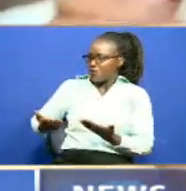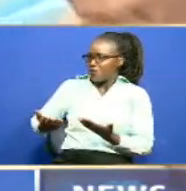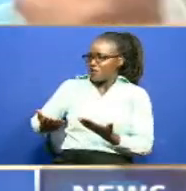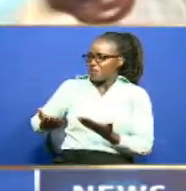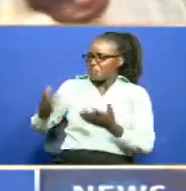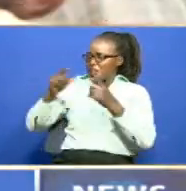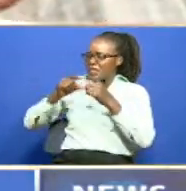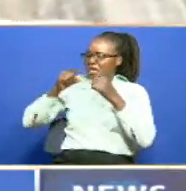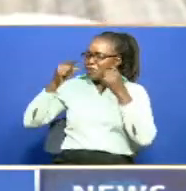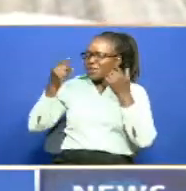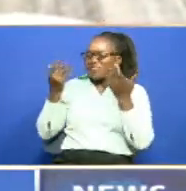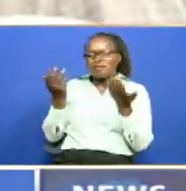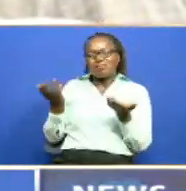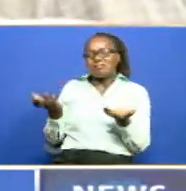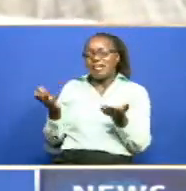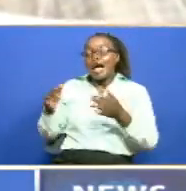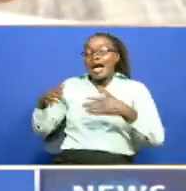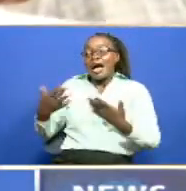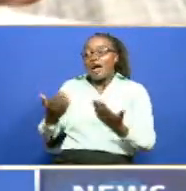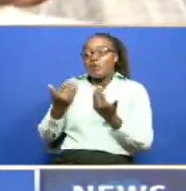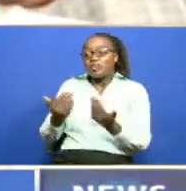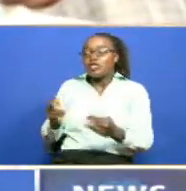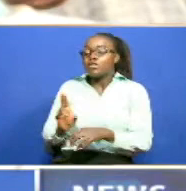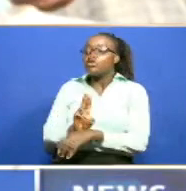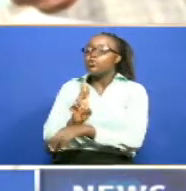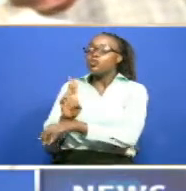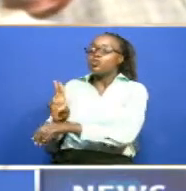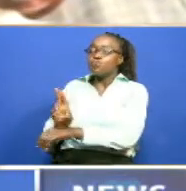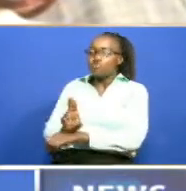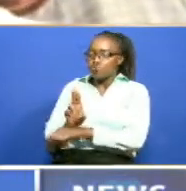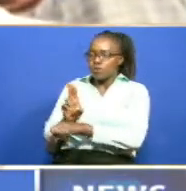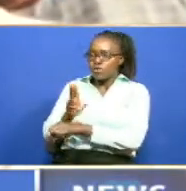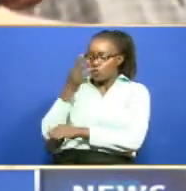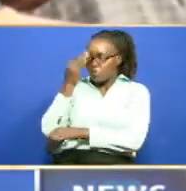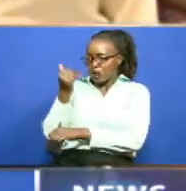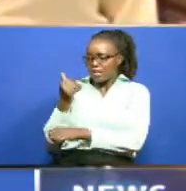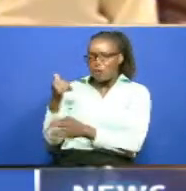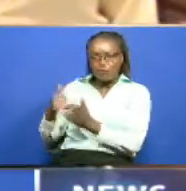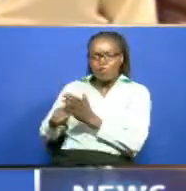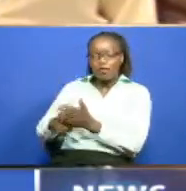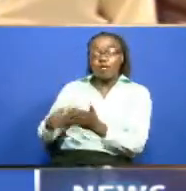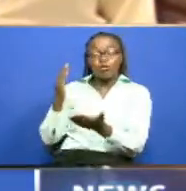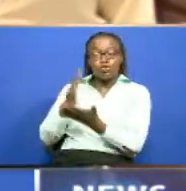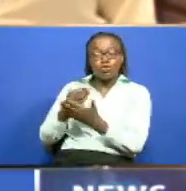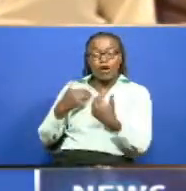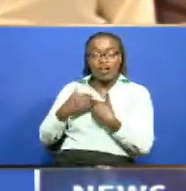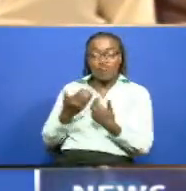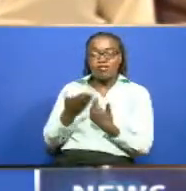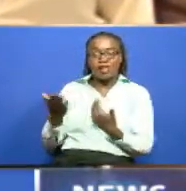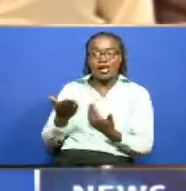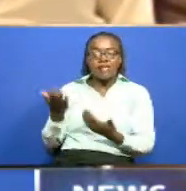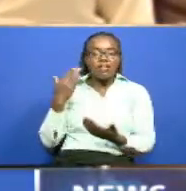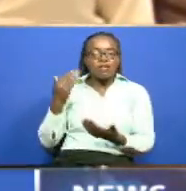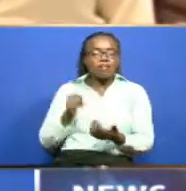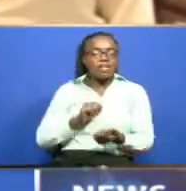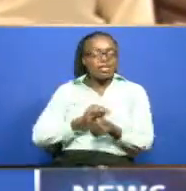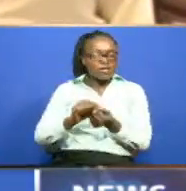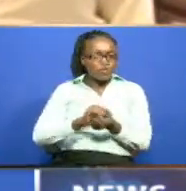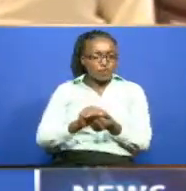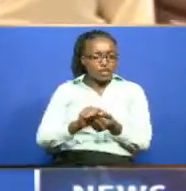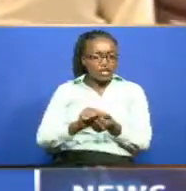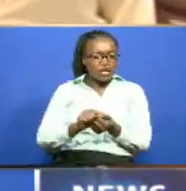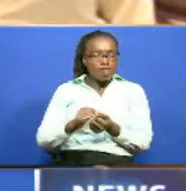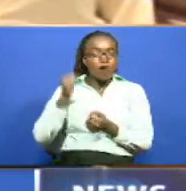masks vile watoto watakuwa wakiitumia sababu kuko na shida. On Friday last week, politicians from the